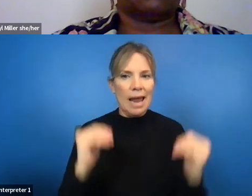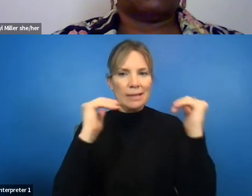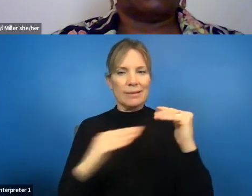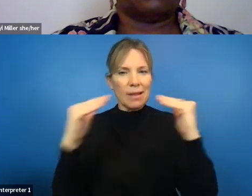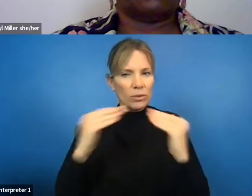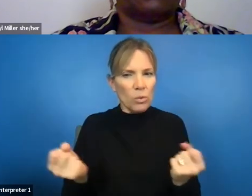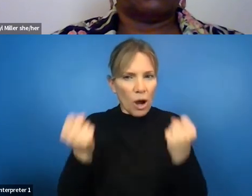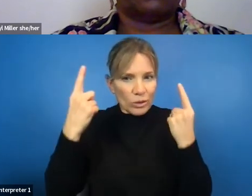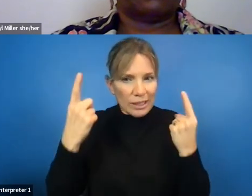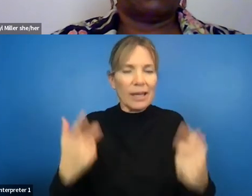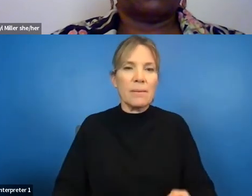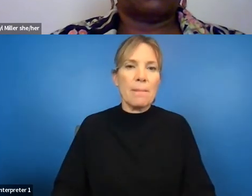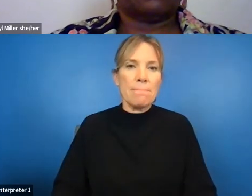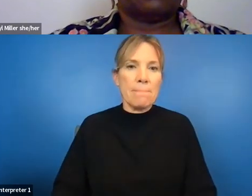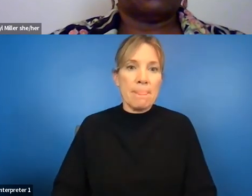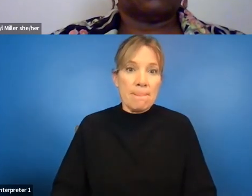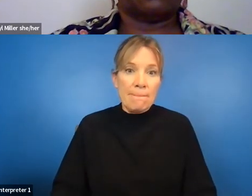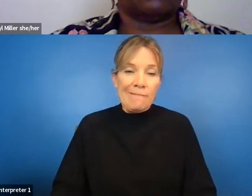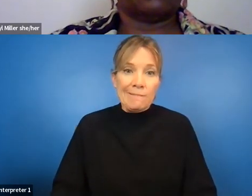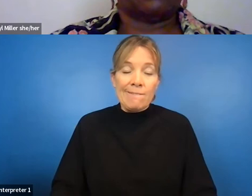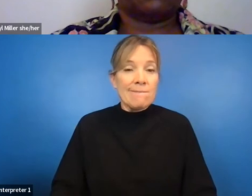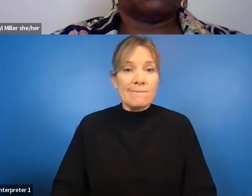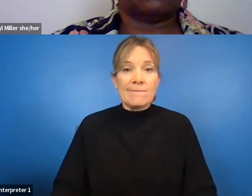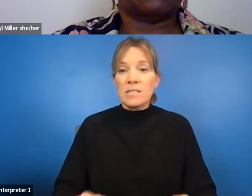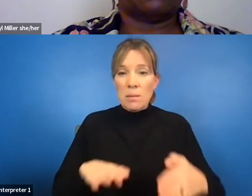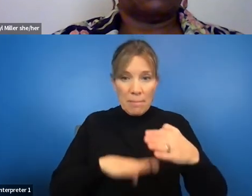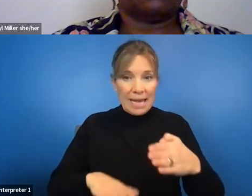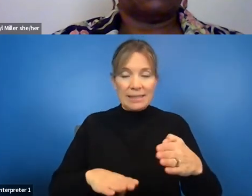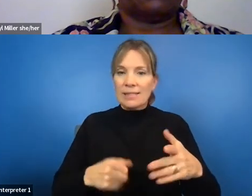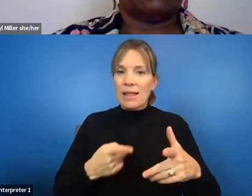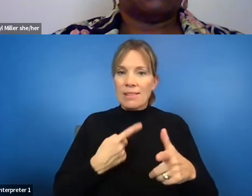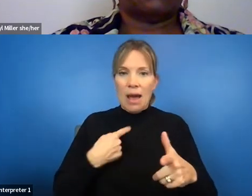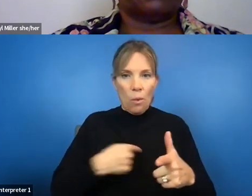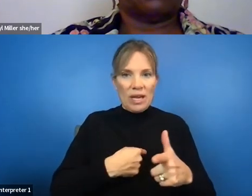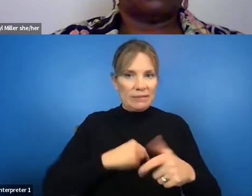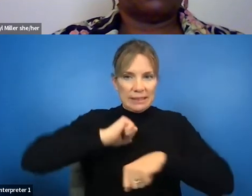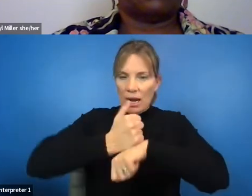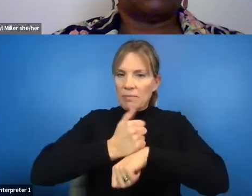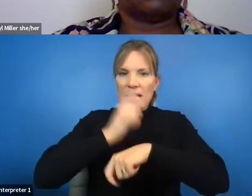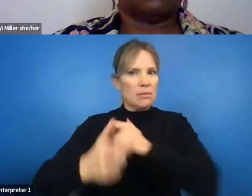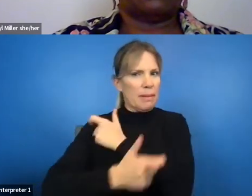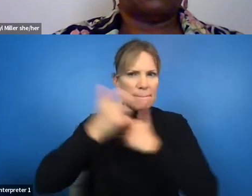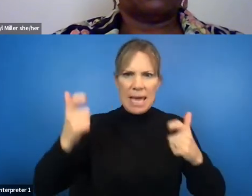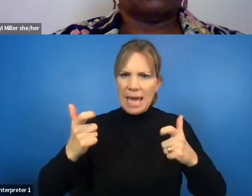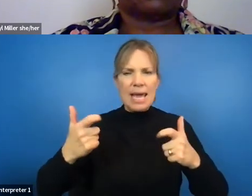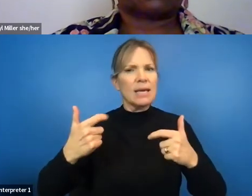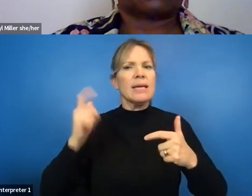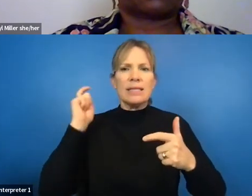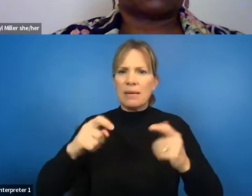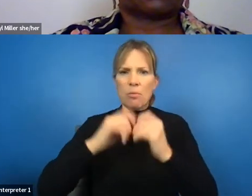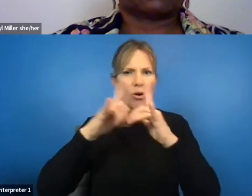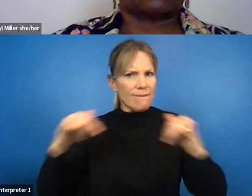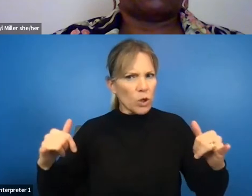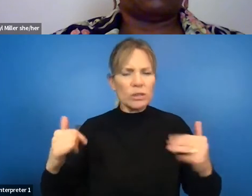understand that the bases that we build need to be larger. They need to be more diverse